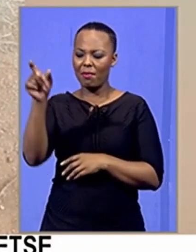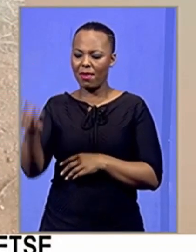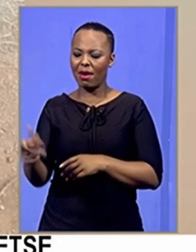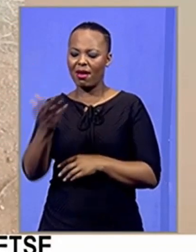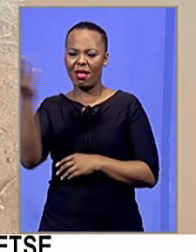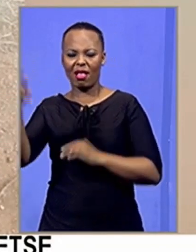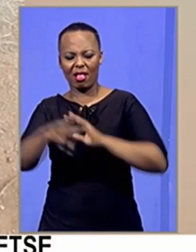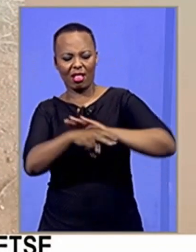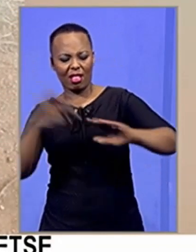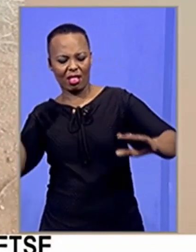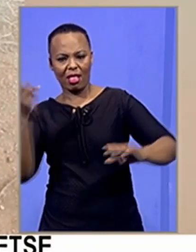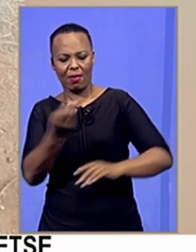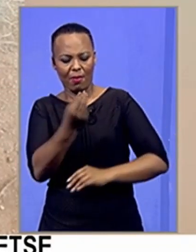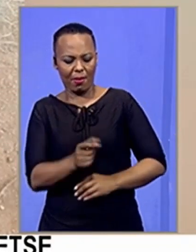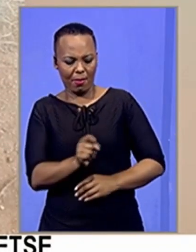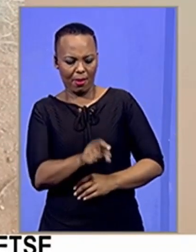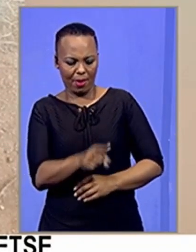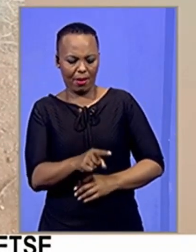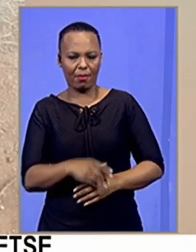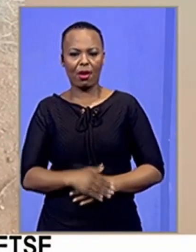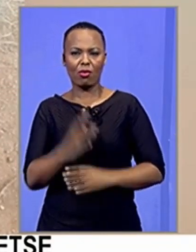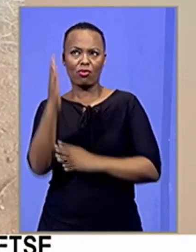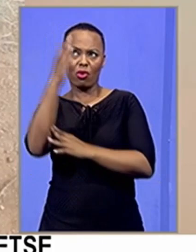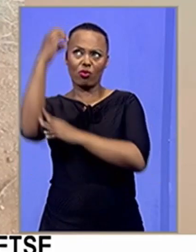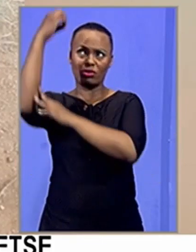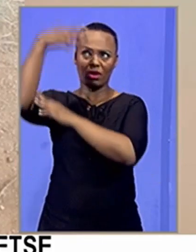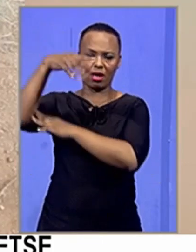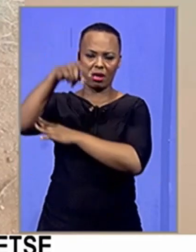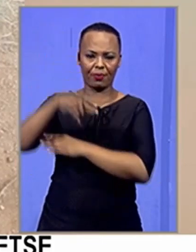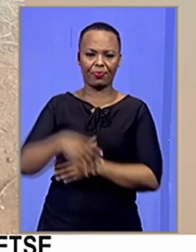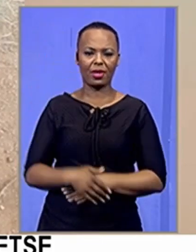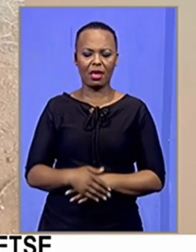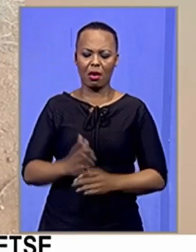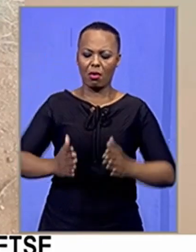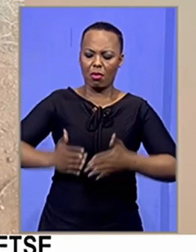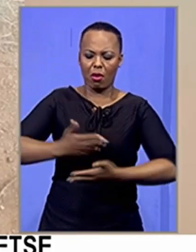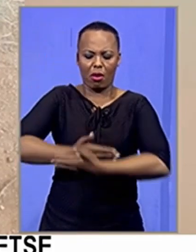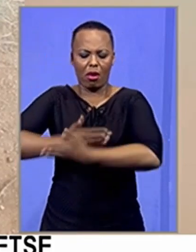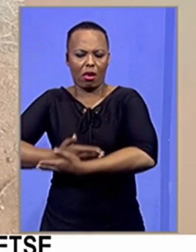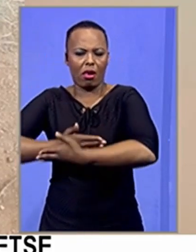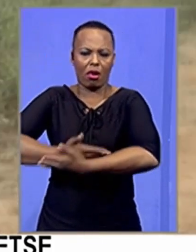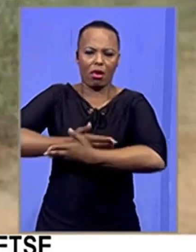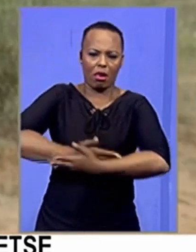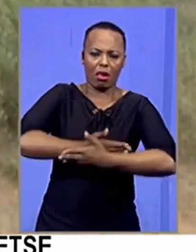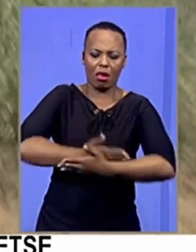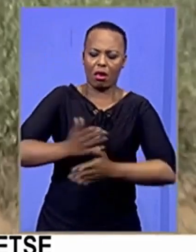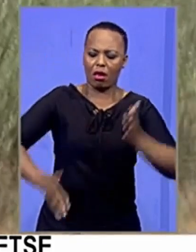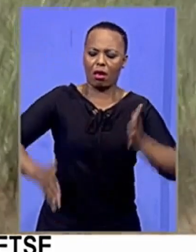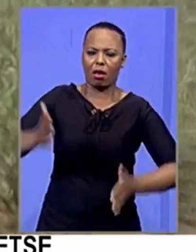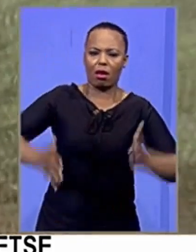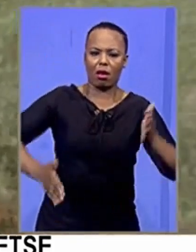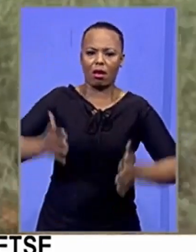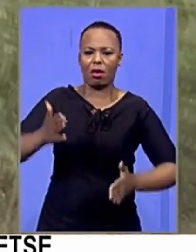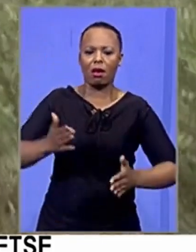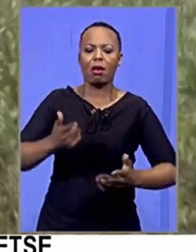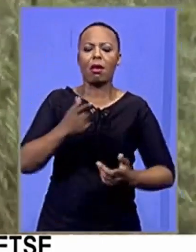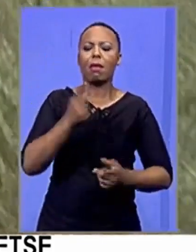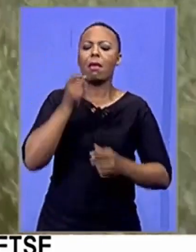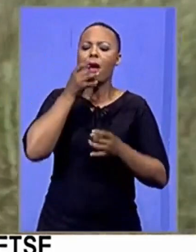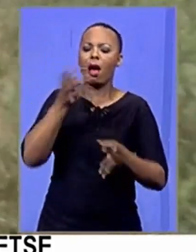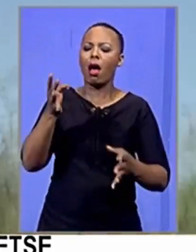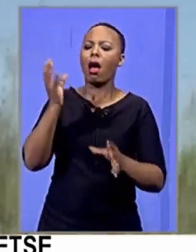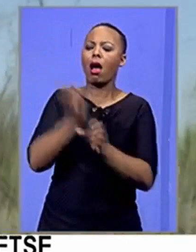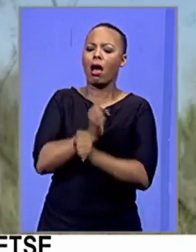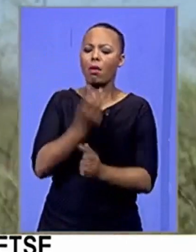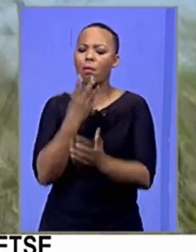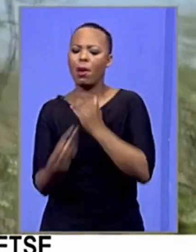mpa ya mosegare. Go kwala gore o sepetše le yena ka dinao a mo kukile ge go tla begwa go timelelwa ga ngwana. Setupo sa gagwe seo